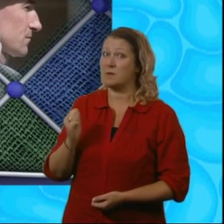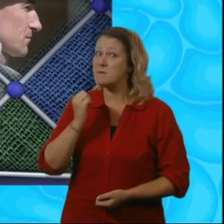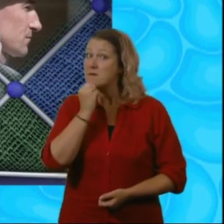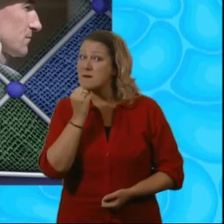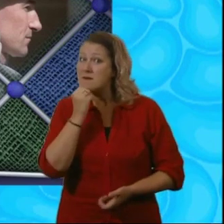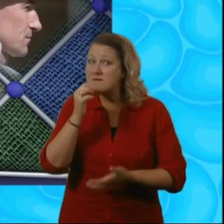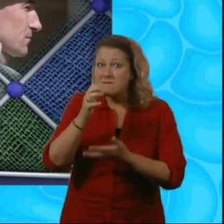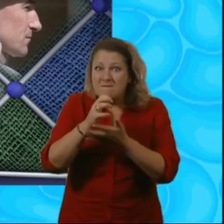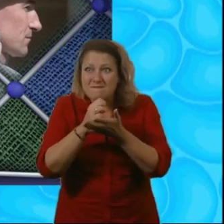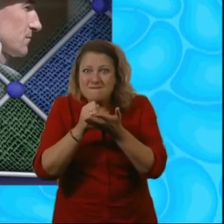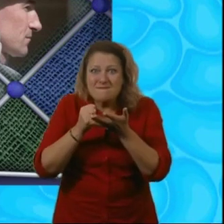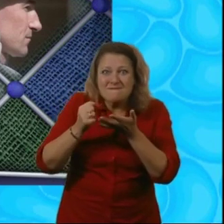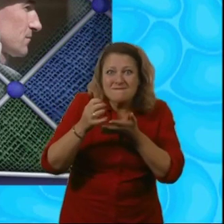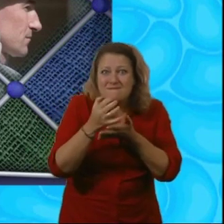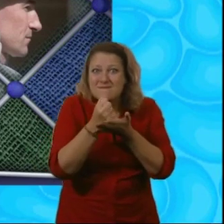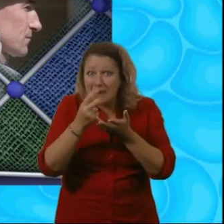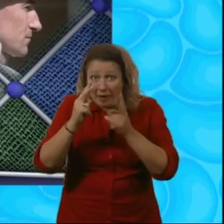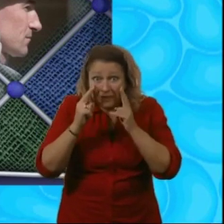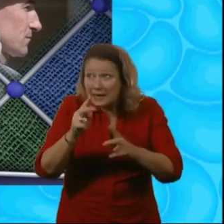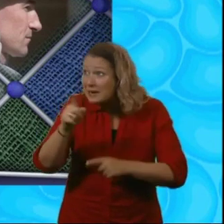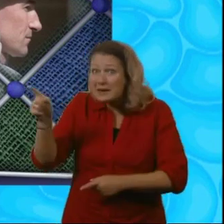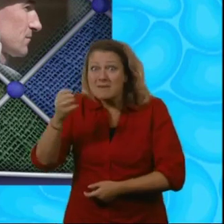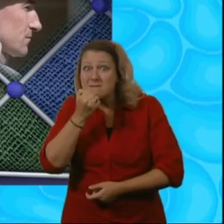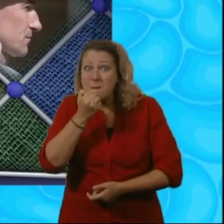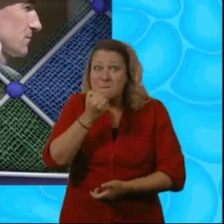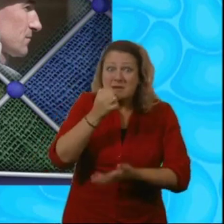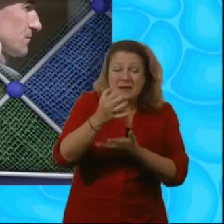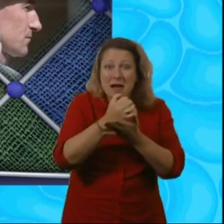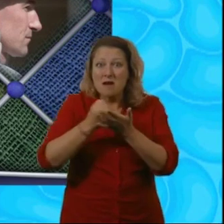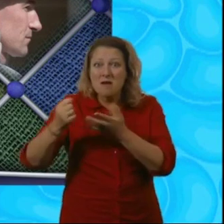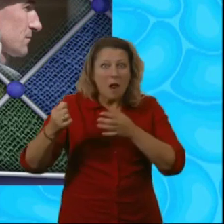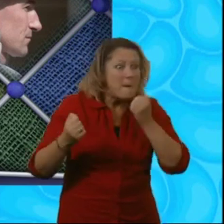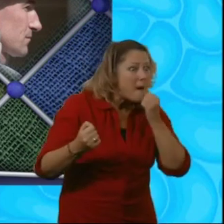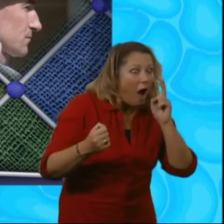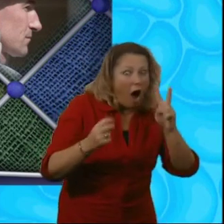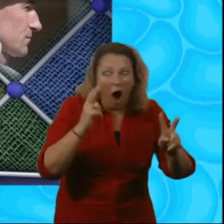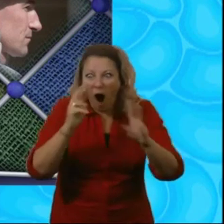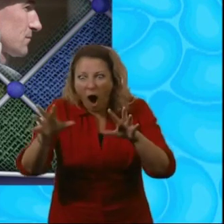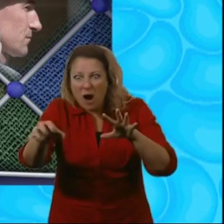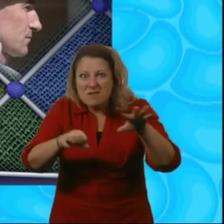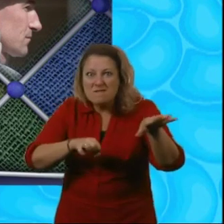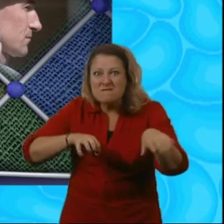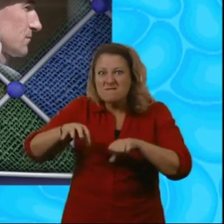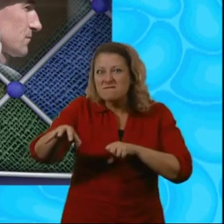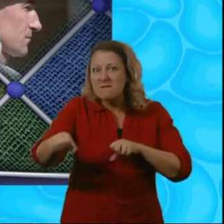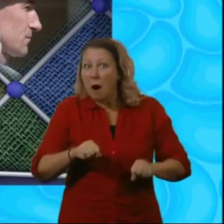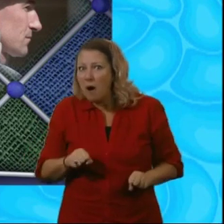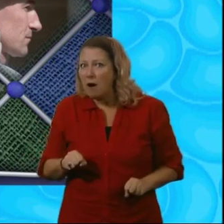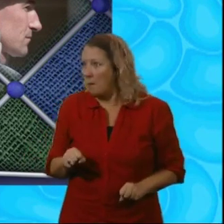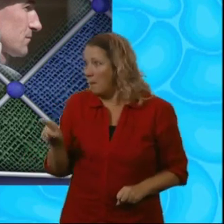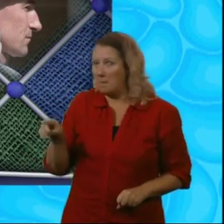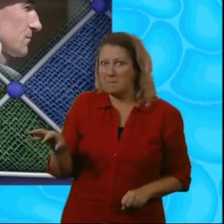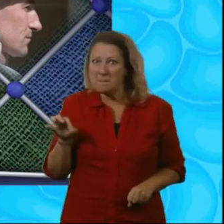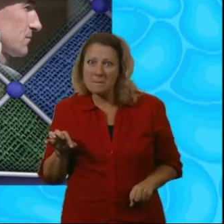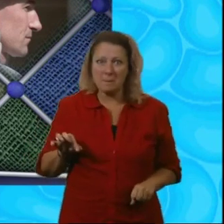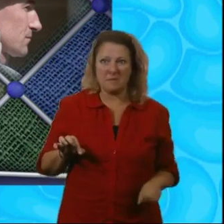Number taker, number taker, have you seen the number taker? Taking all the numbers he can see.